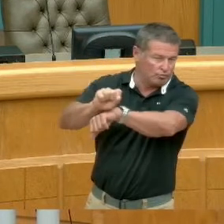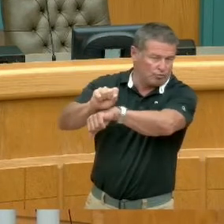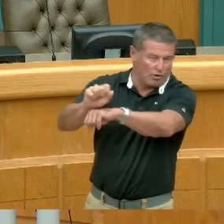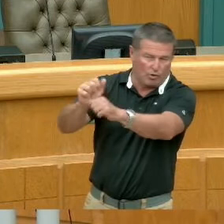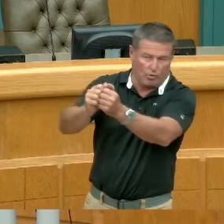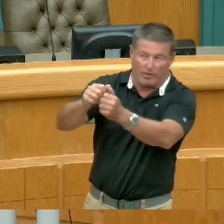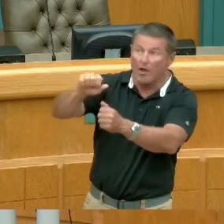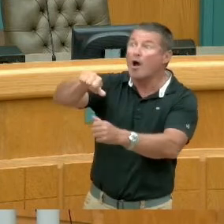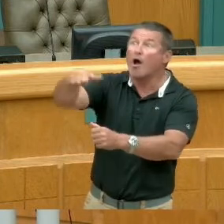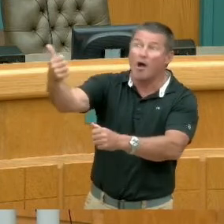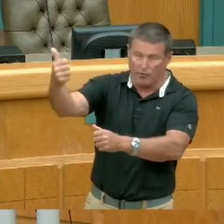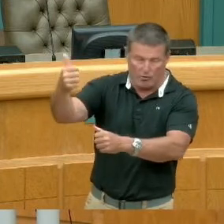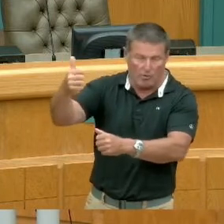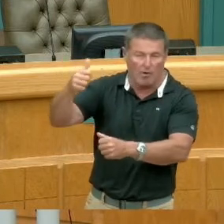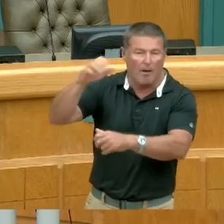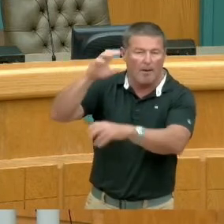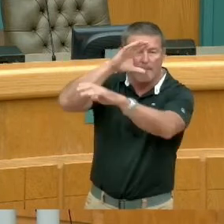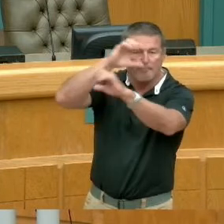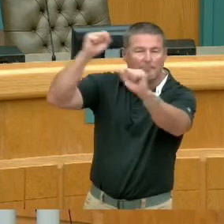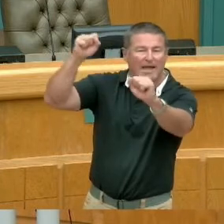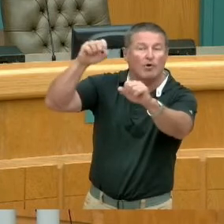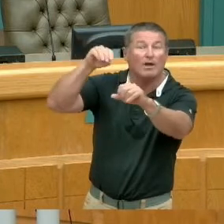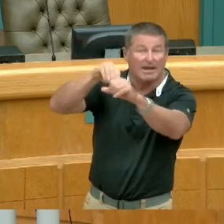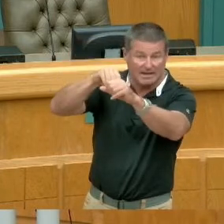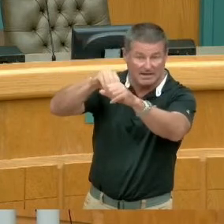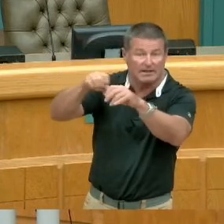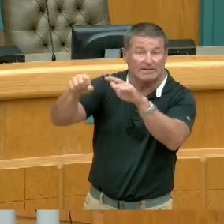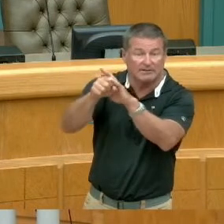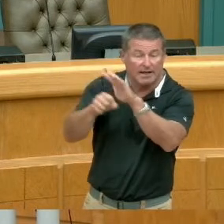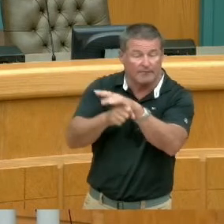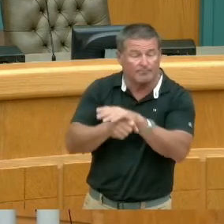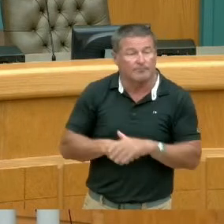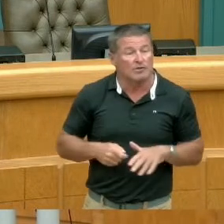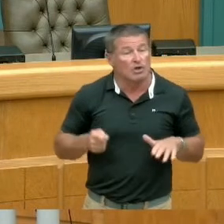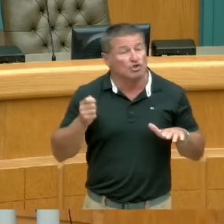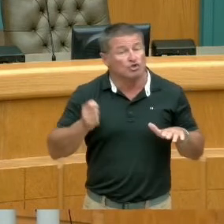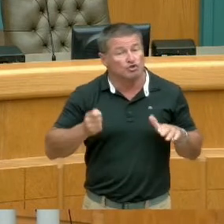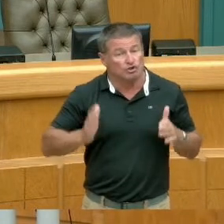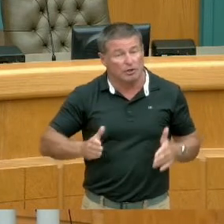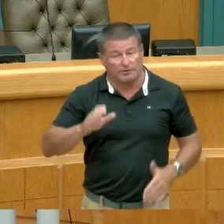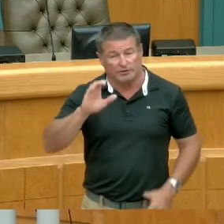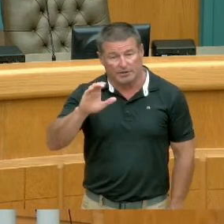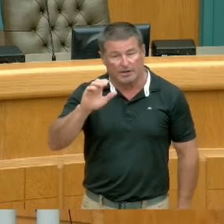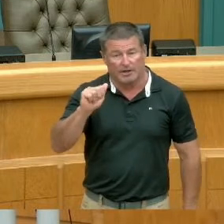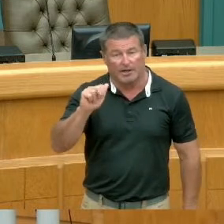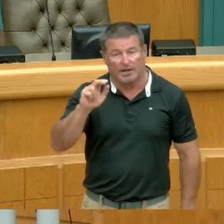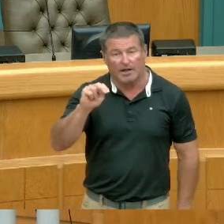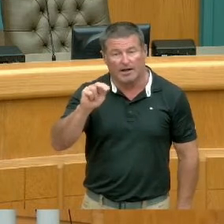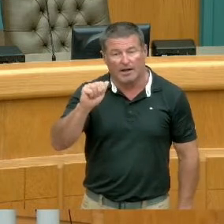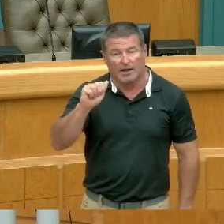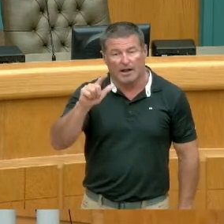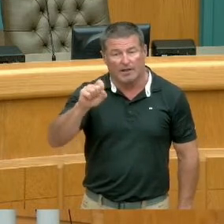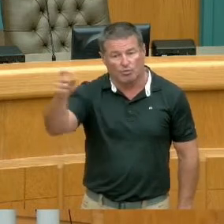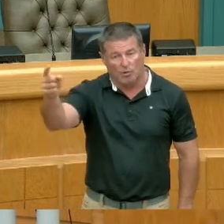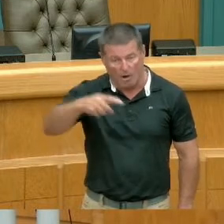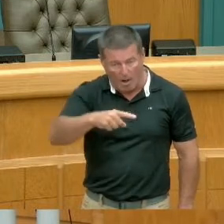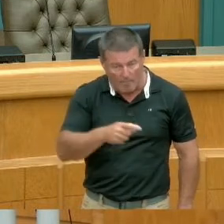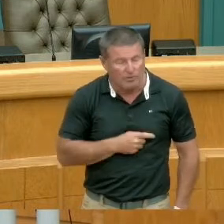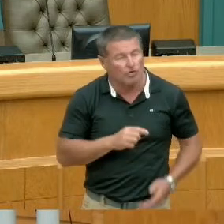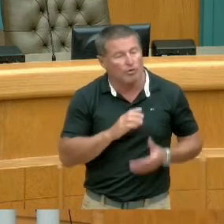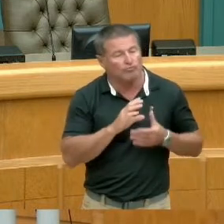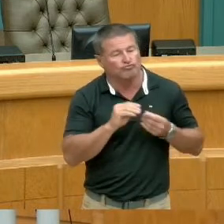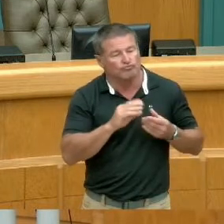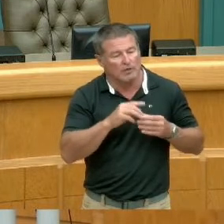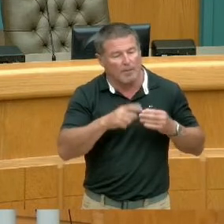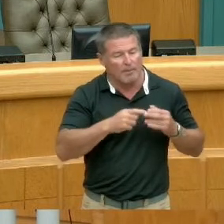other mayors in the state. And Judge Canales is scheduled to be here. She'll give a little bit more information on the